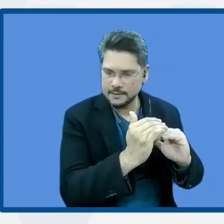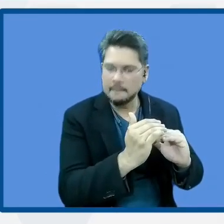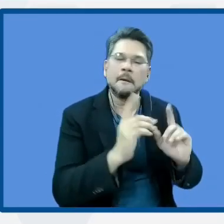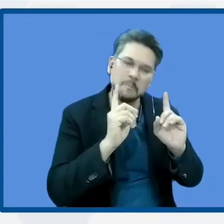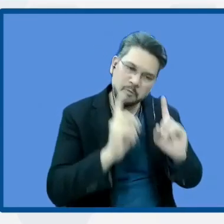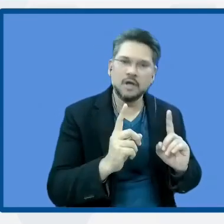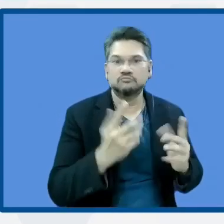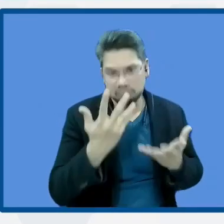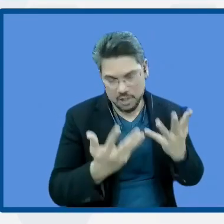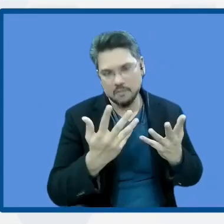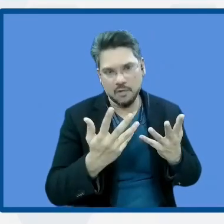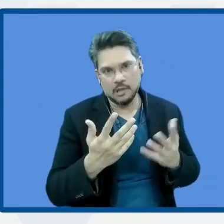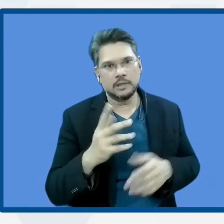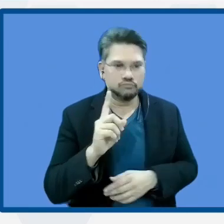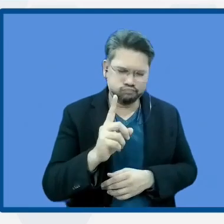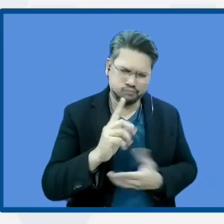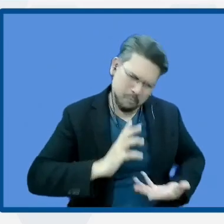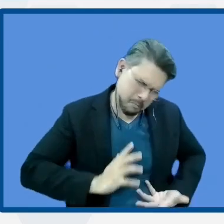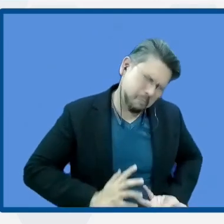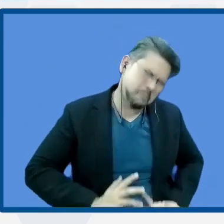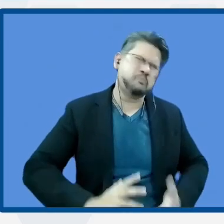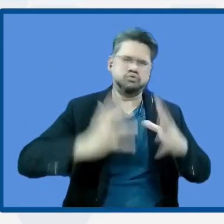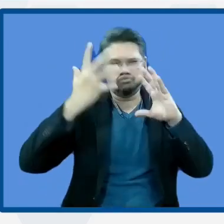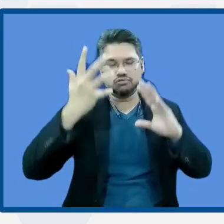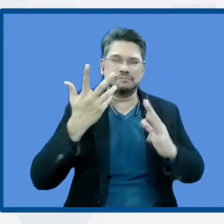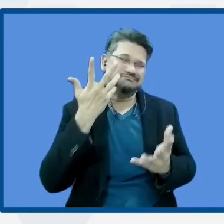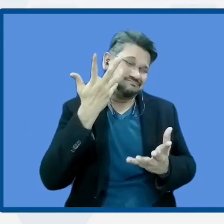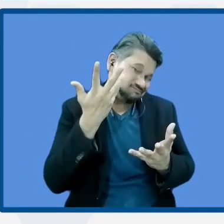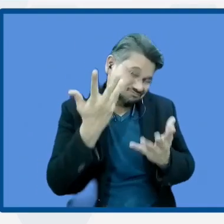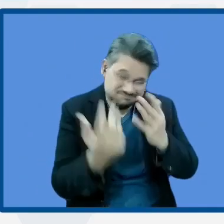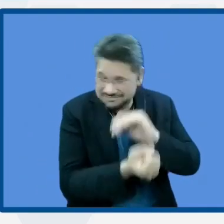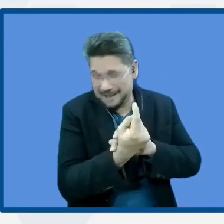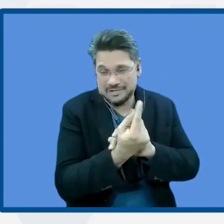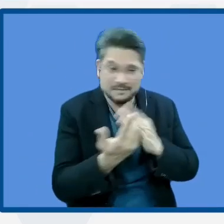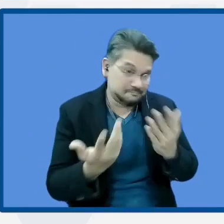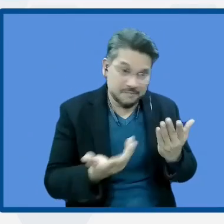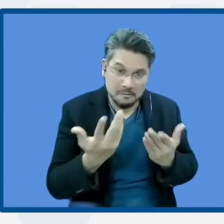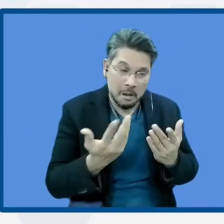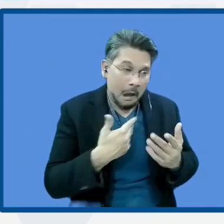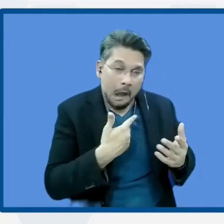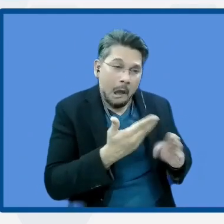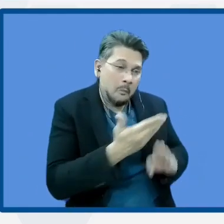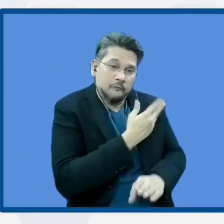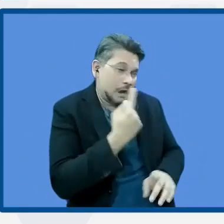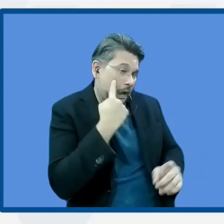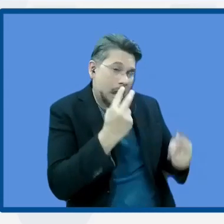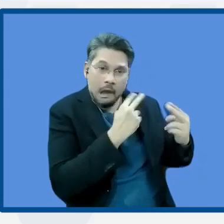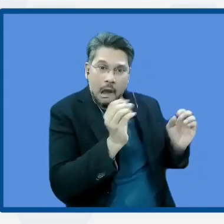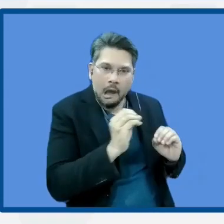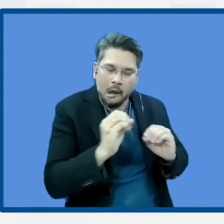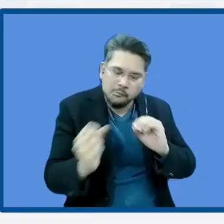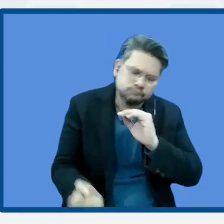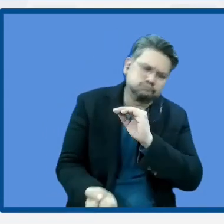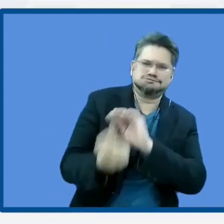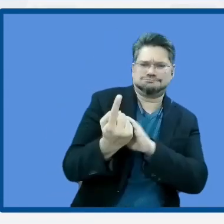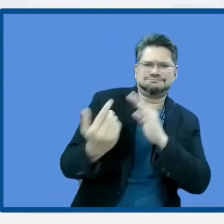super intensive one that is different to our resilient schemes that we have created. And